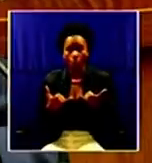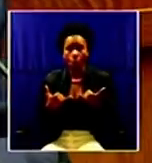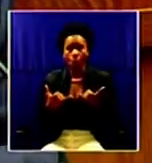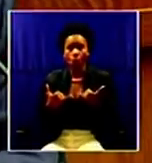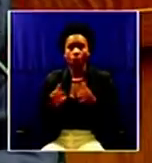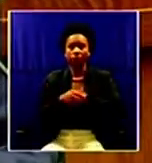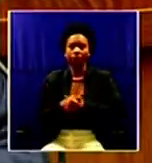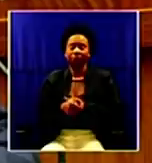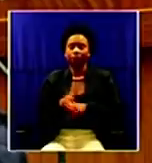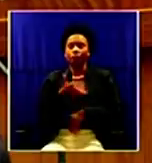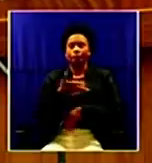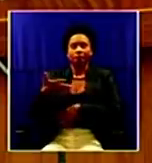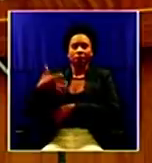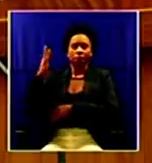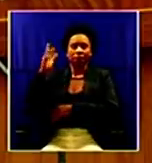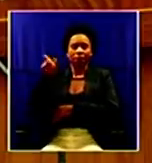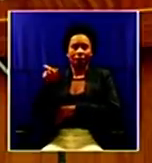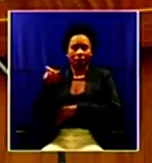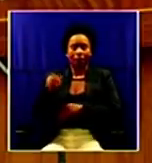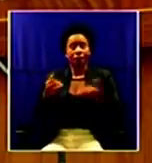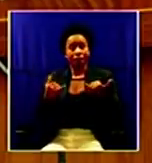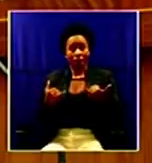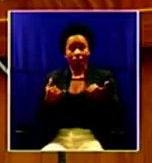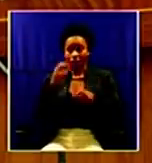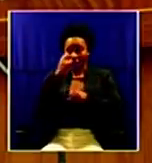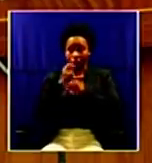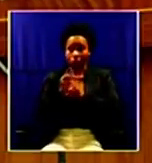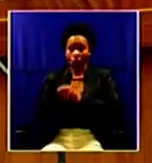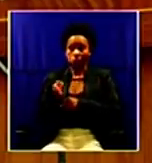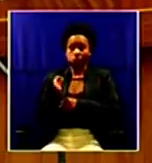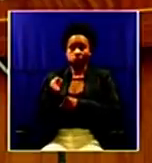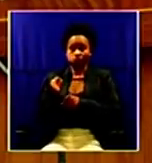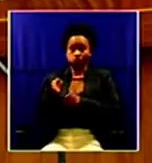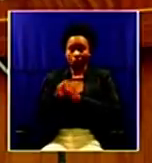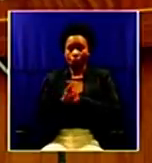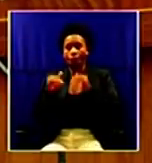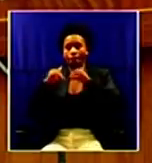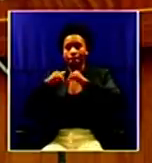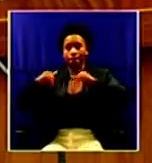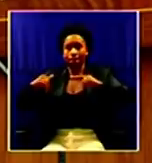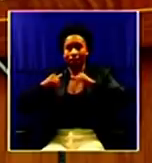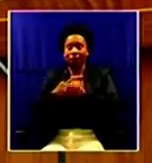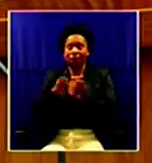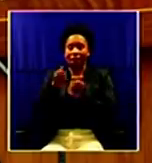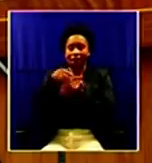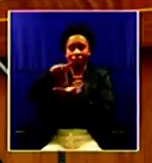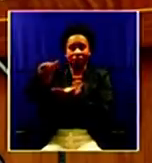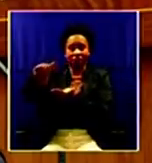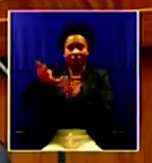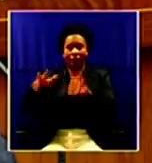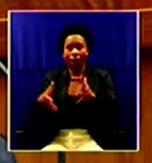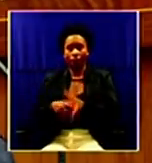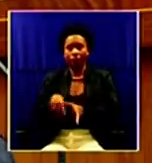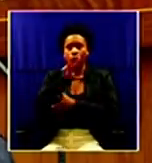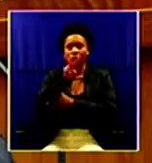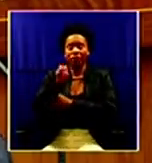Madam Speaker, let me now turn to the division of revenue. The 2021-22